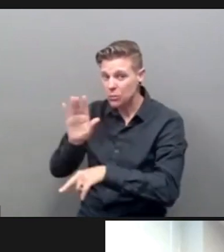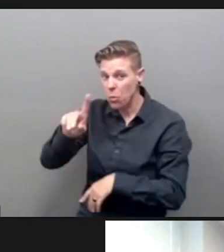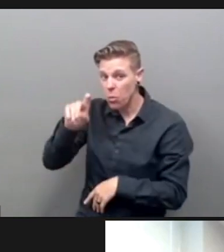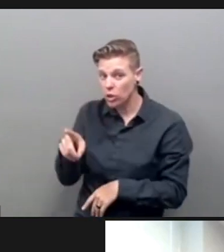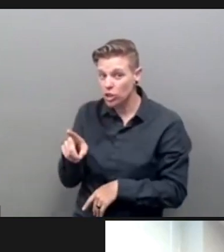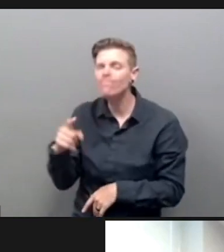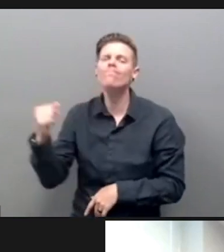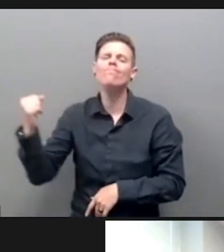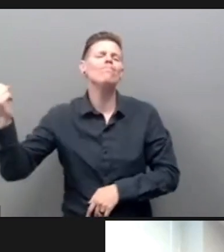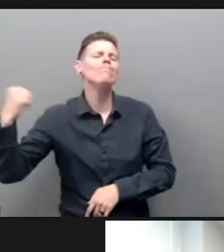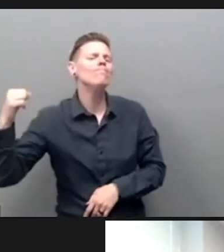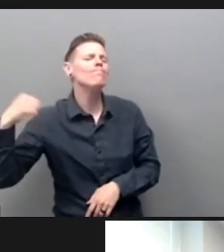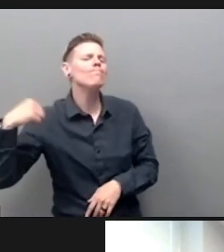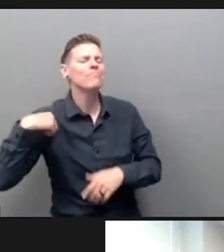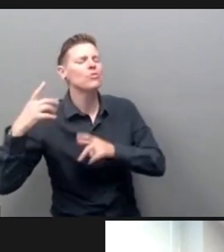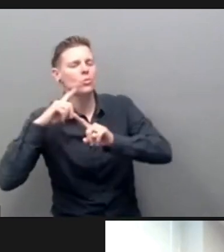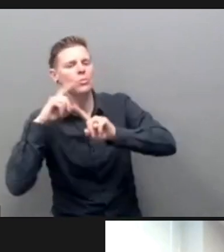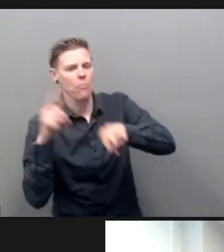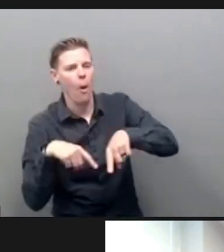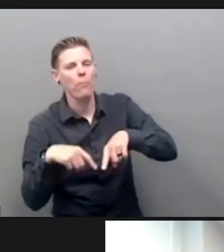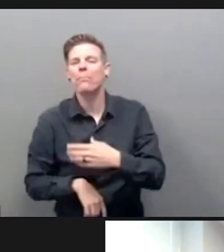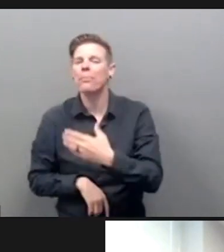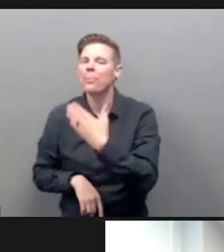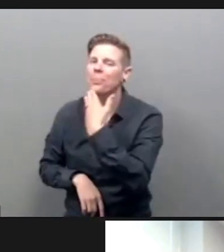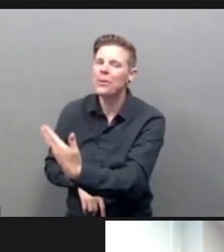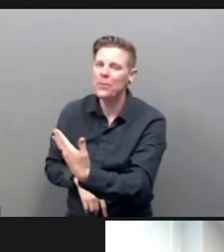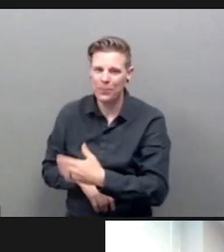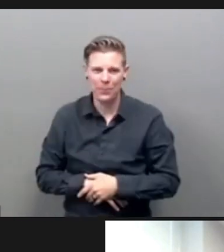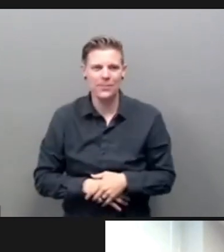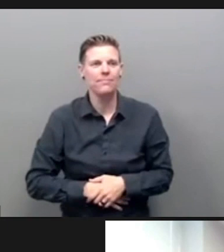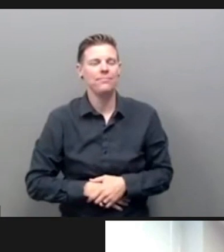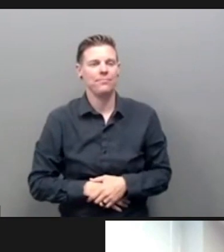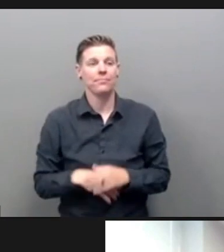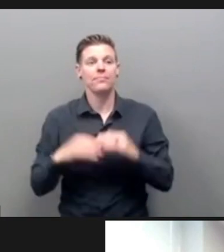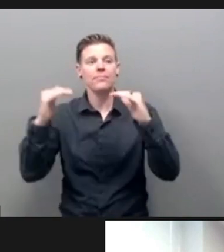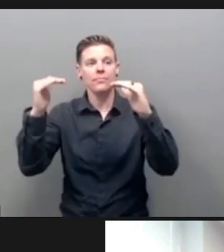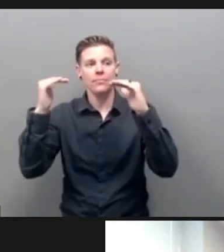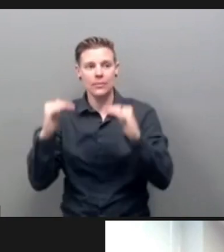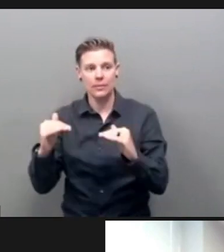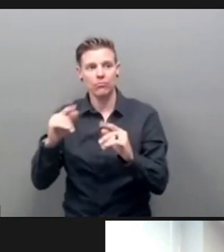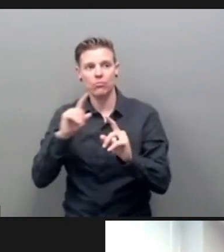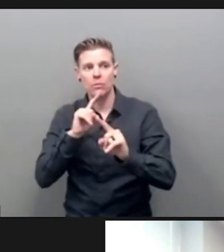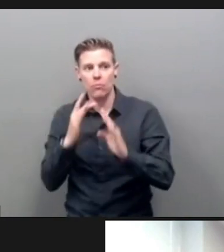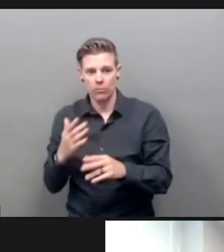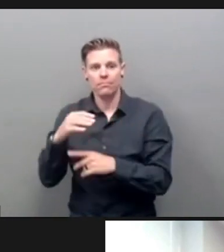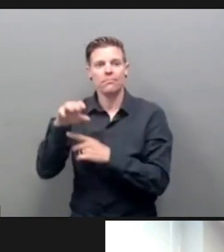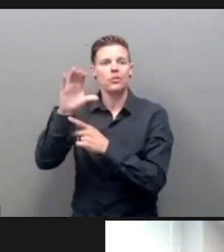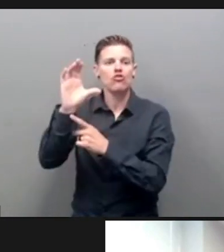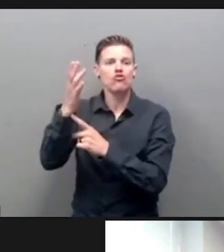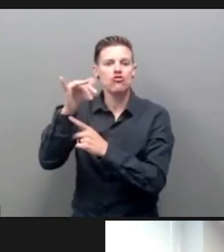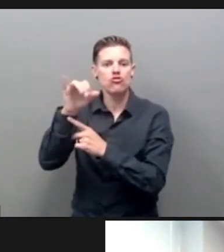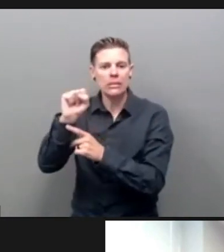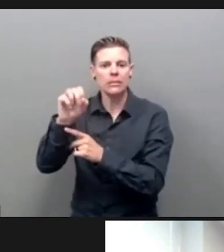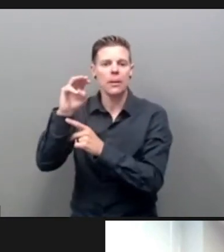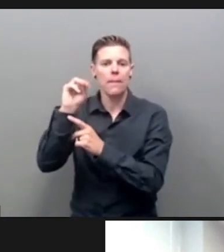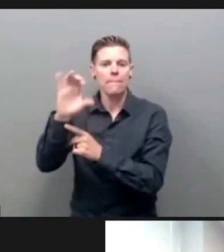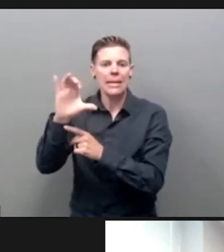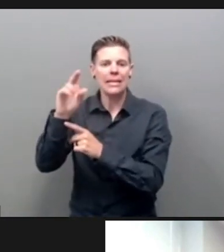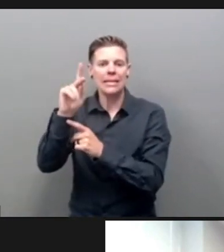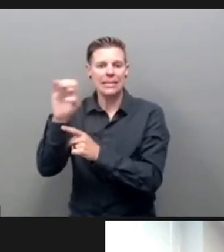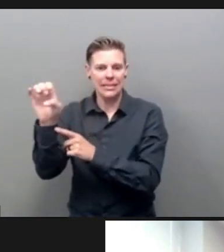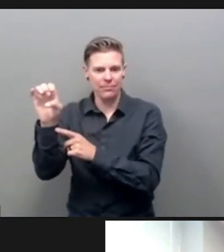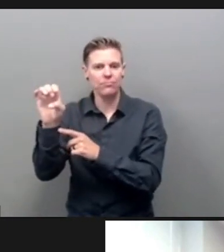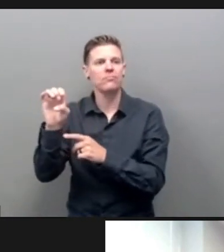Thank you. Great. Thanks to all three of you. Next, we'll turn to Chris McKee, followed by Dan McKay, followed by Julie